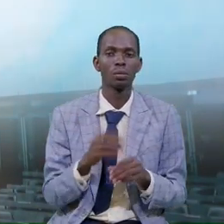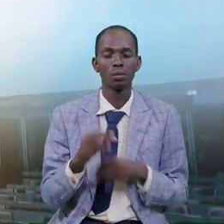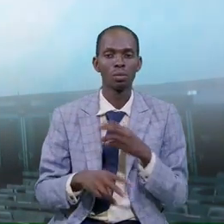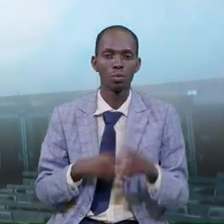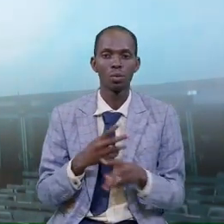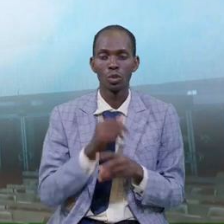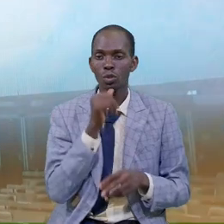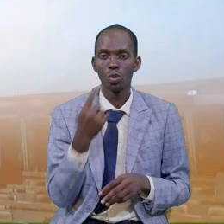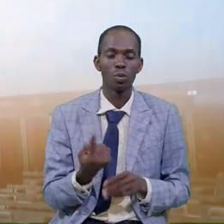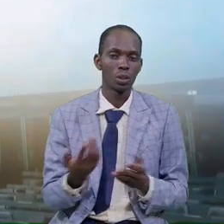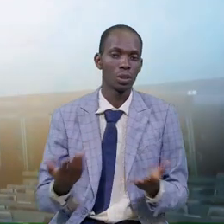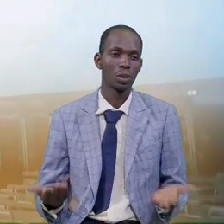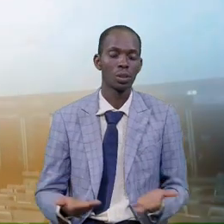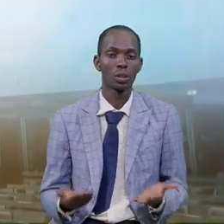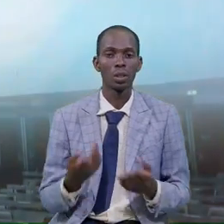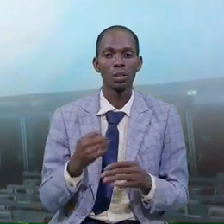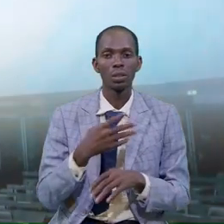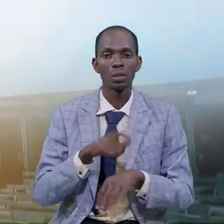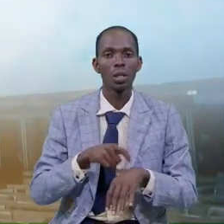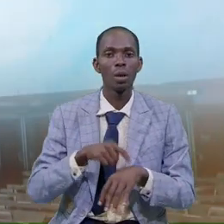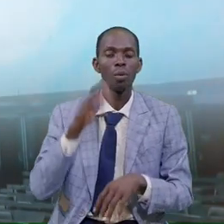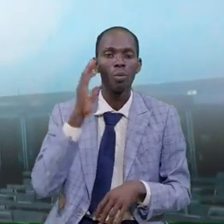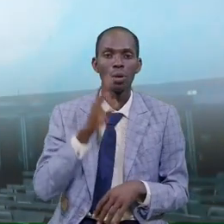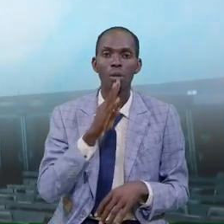The time will be 3 p.m.